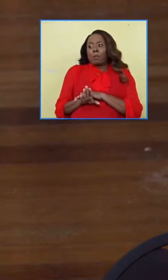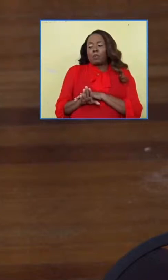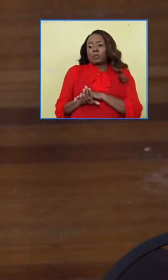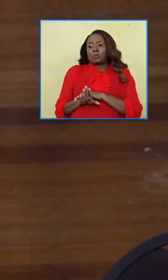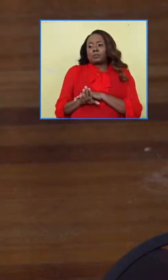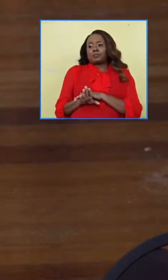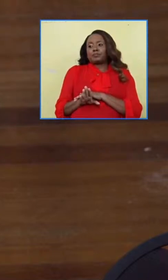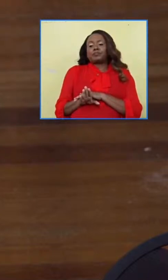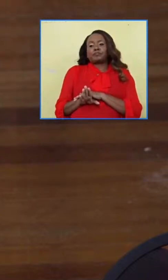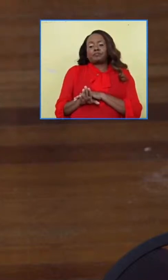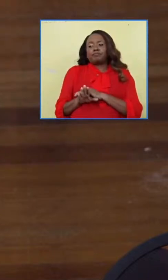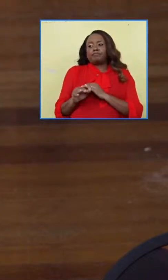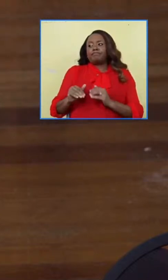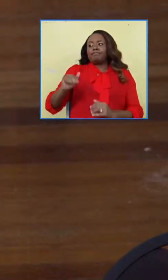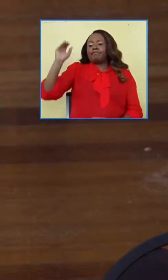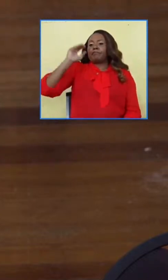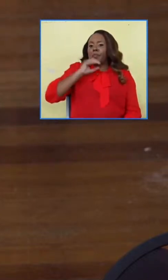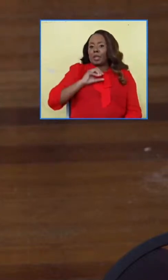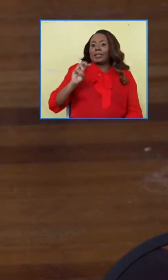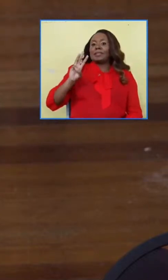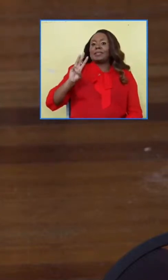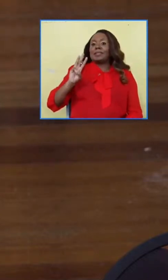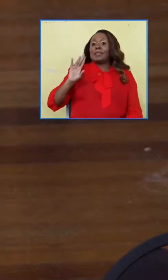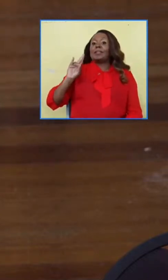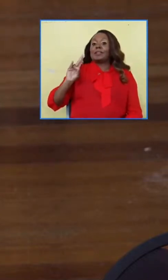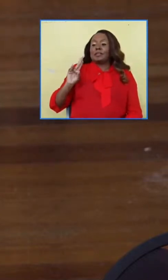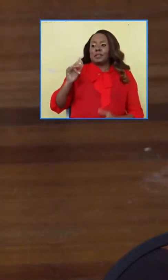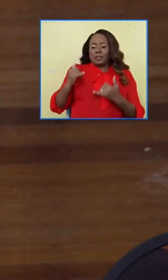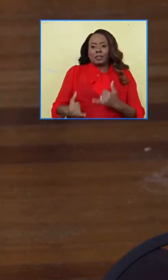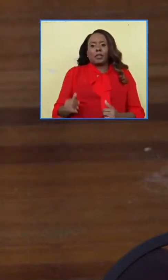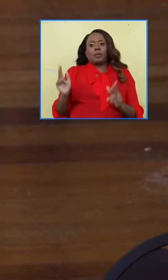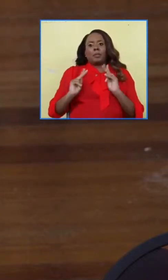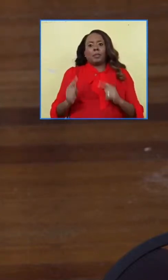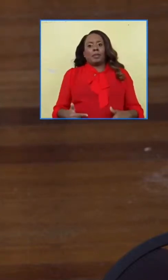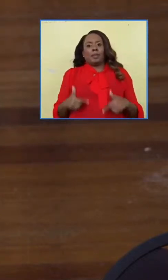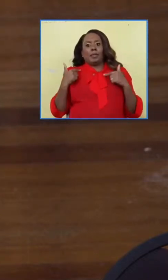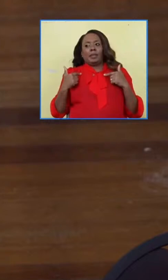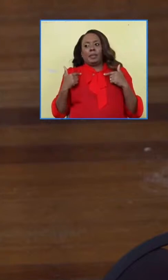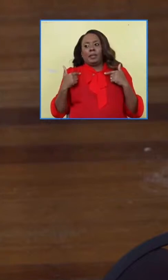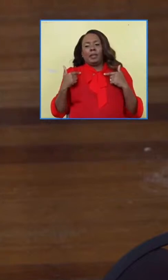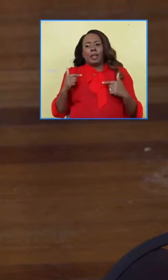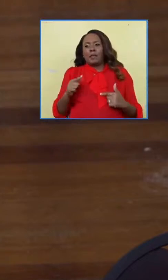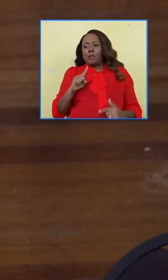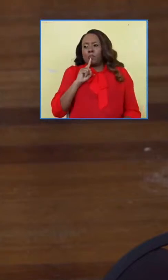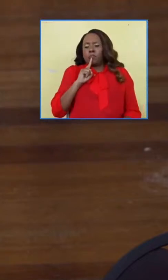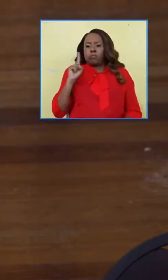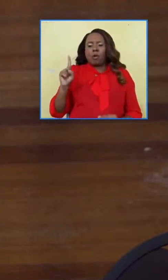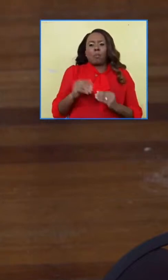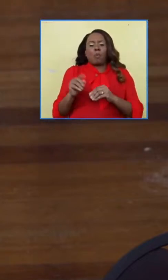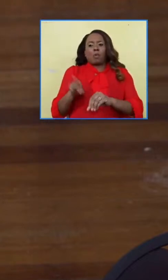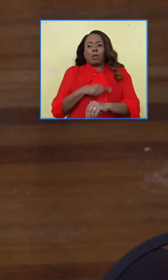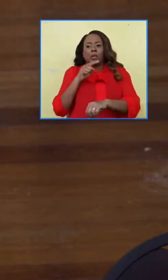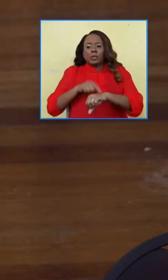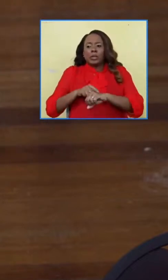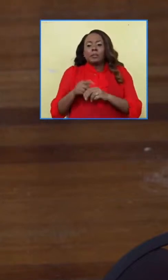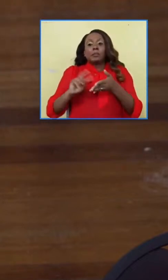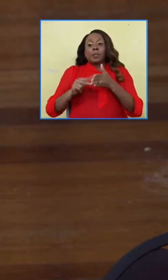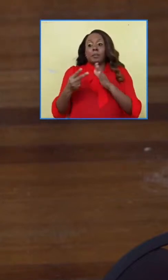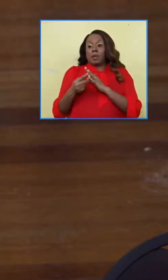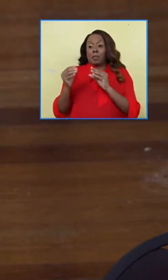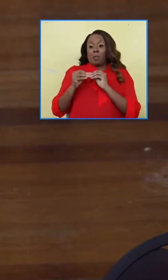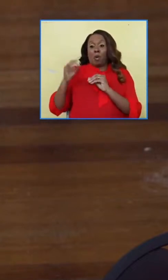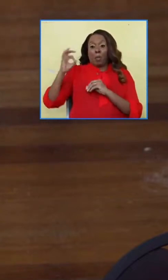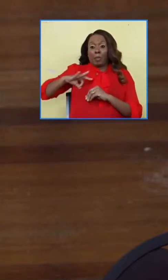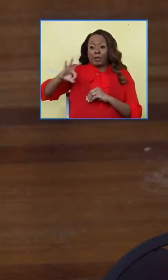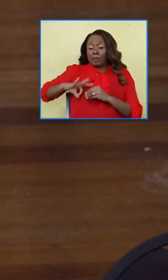67. So today, we have retirees living a lot longer and drawing their benefits for a lot longer